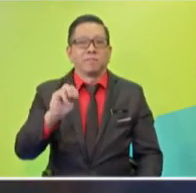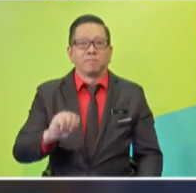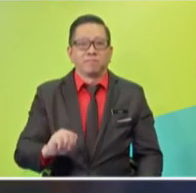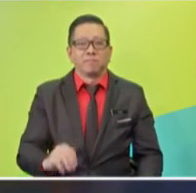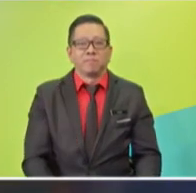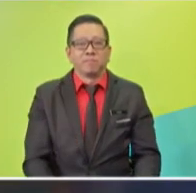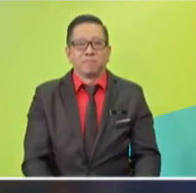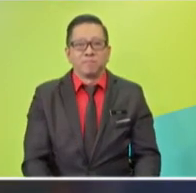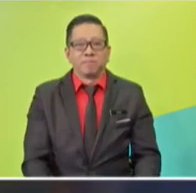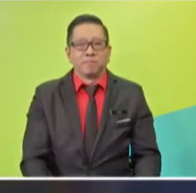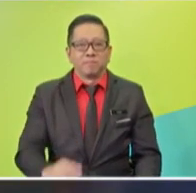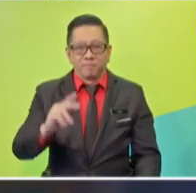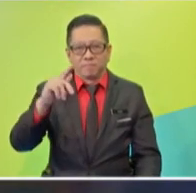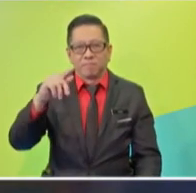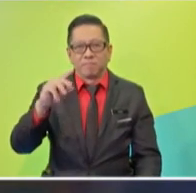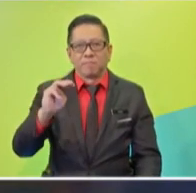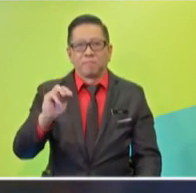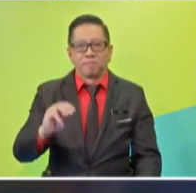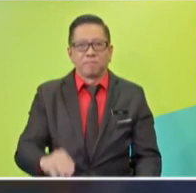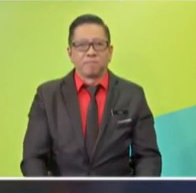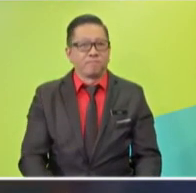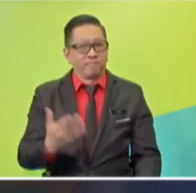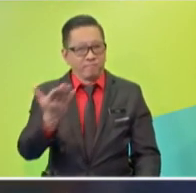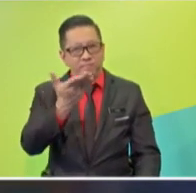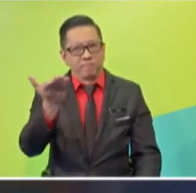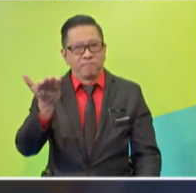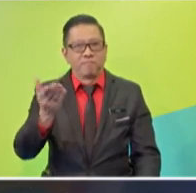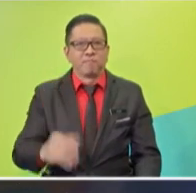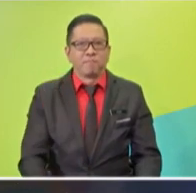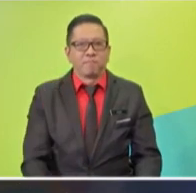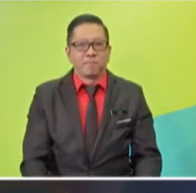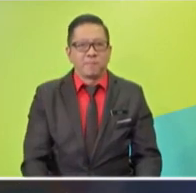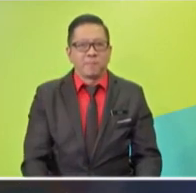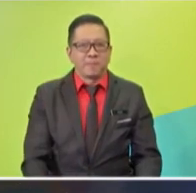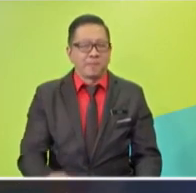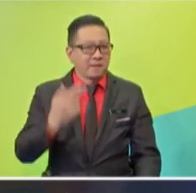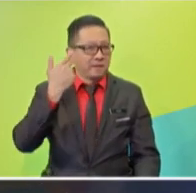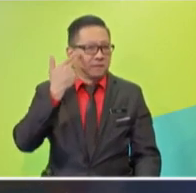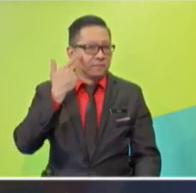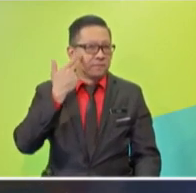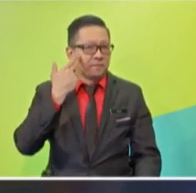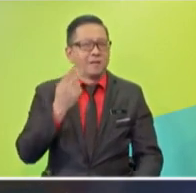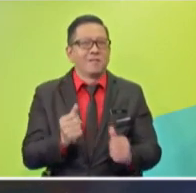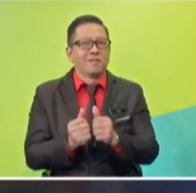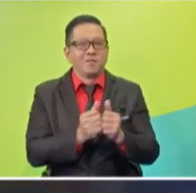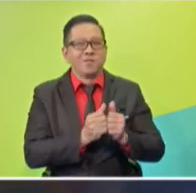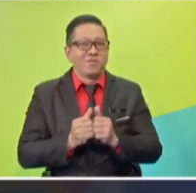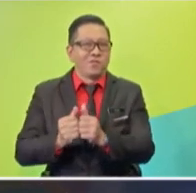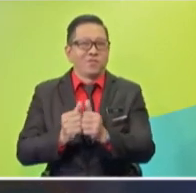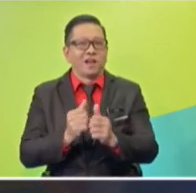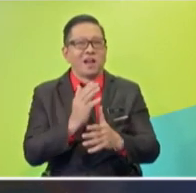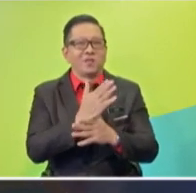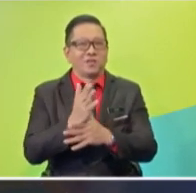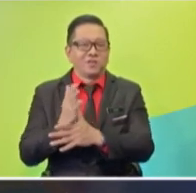as detailed on the screen right now. Okay, Mr. Haikal, thank you for being with us here today and sharing your